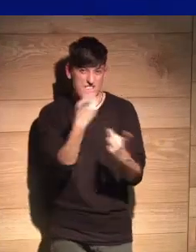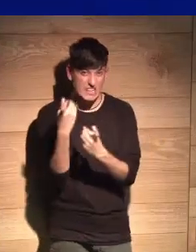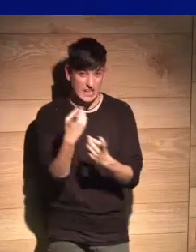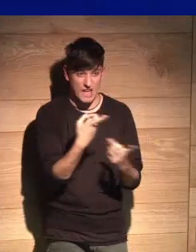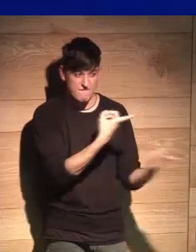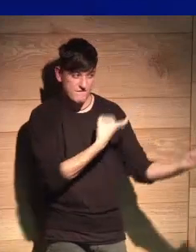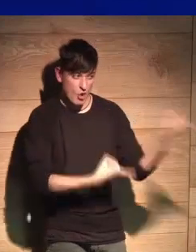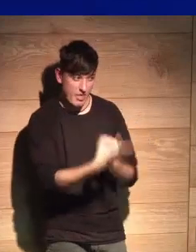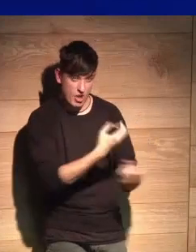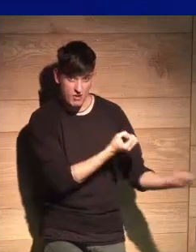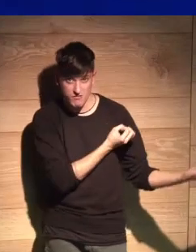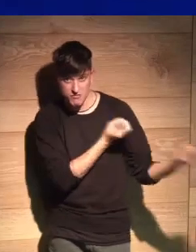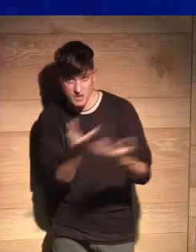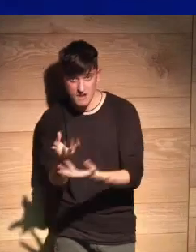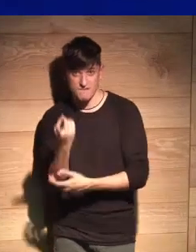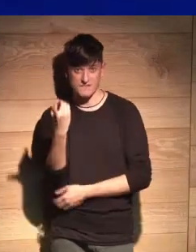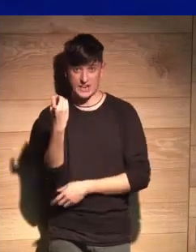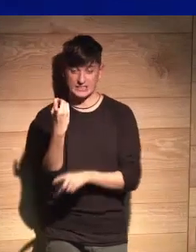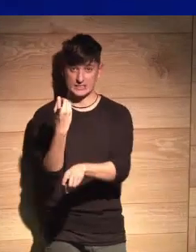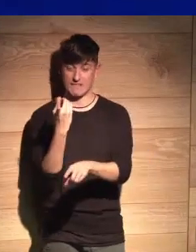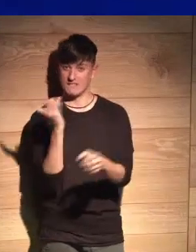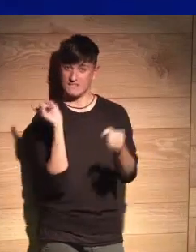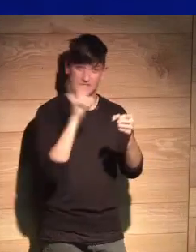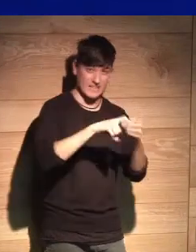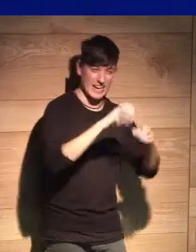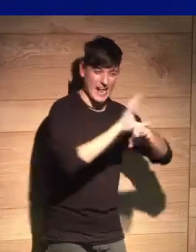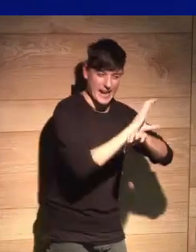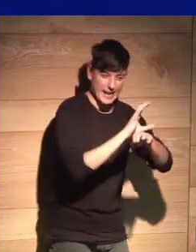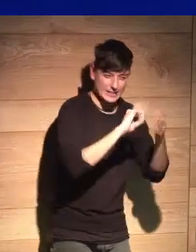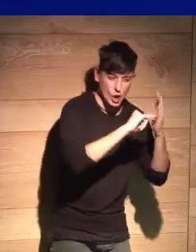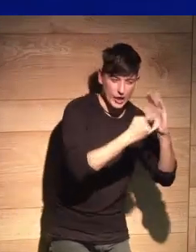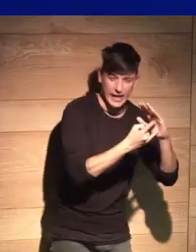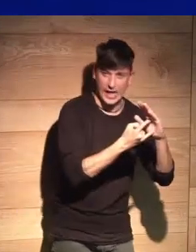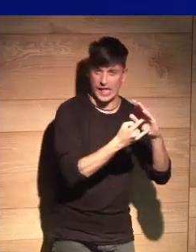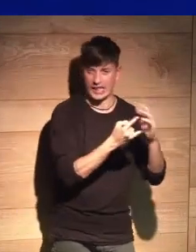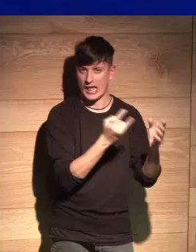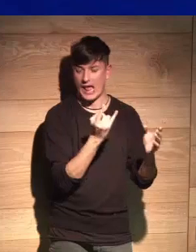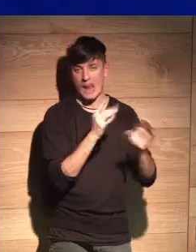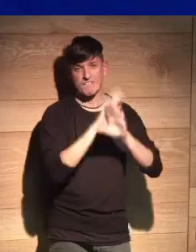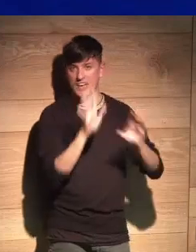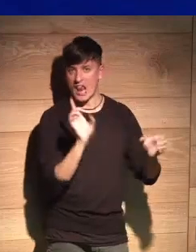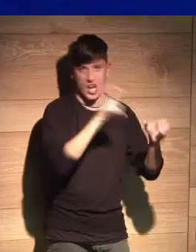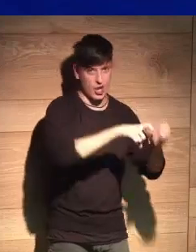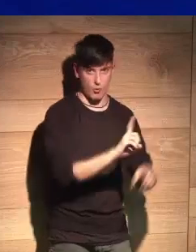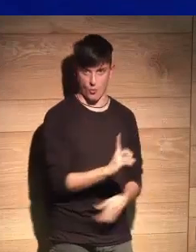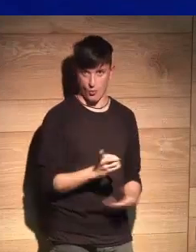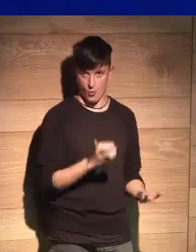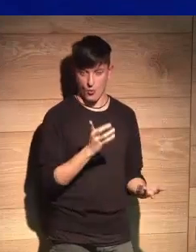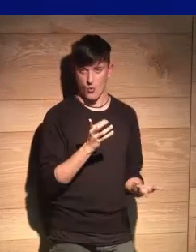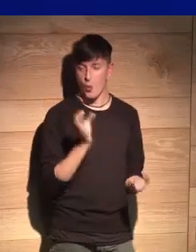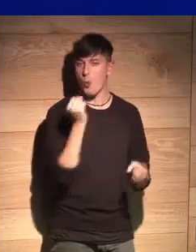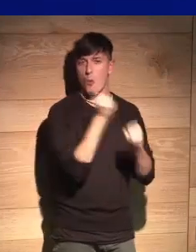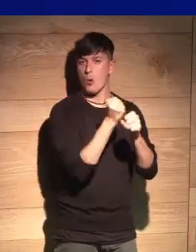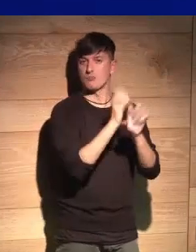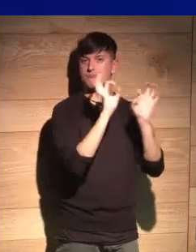and because of a lack of information, they don't take the step and study these degrees or work